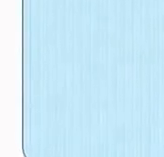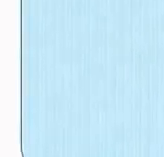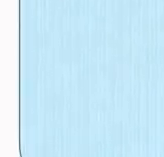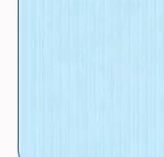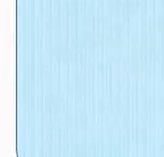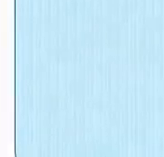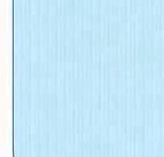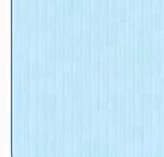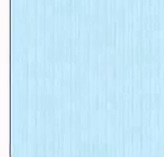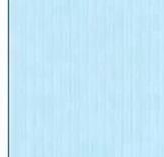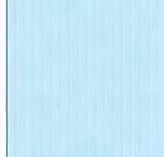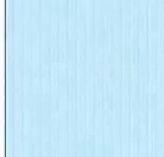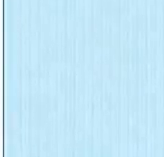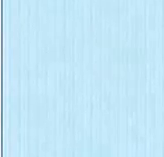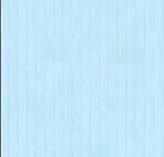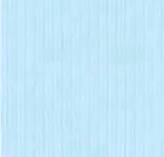with soap.